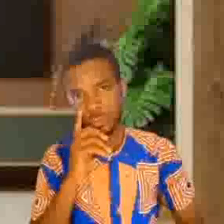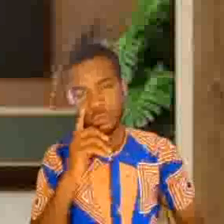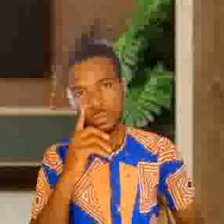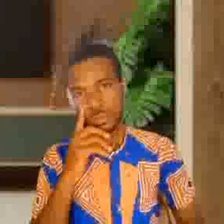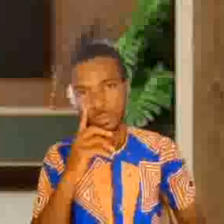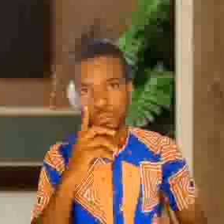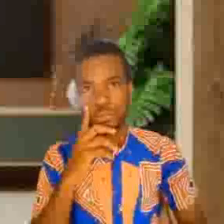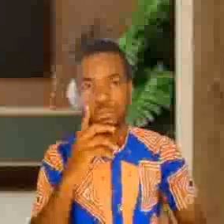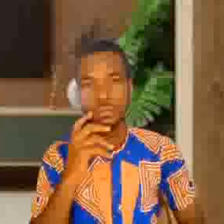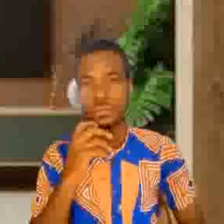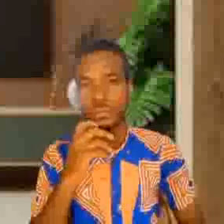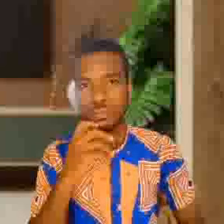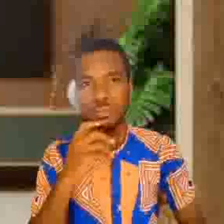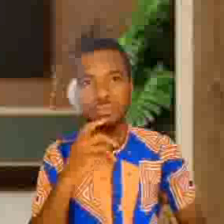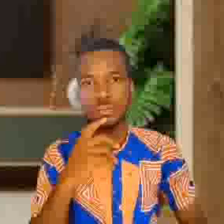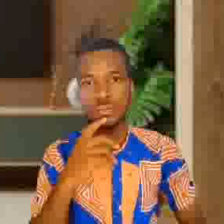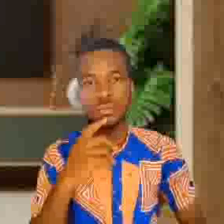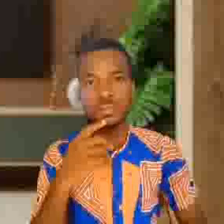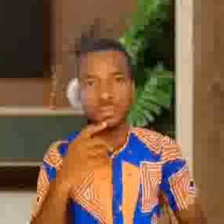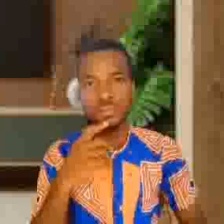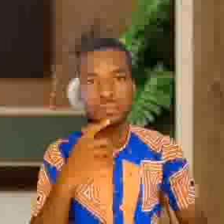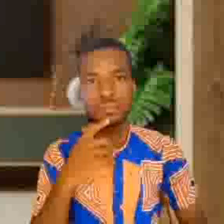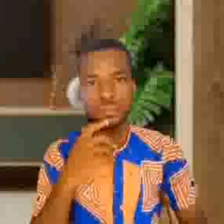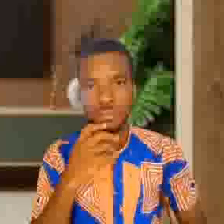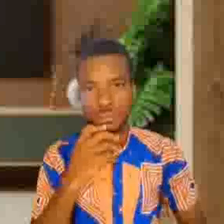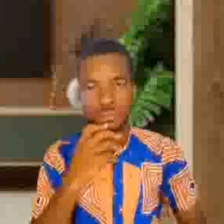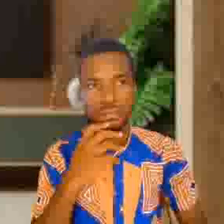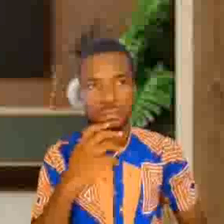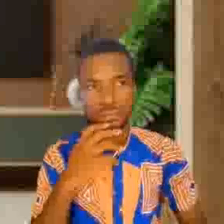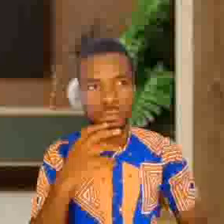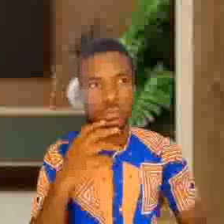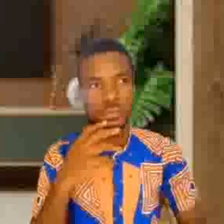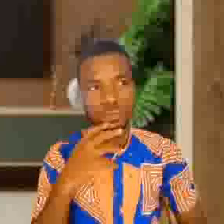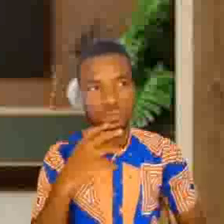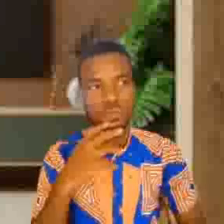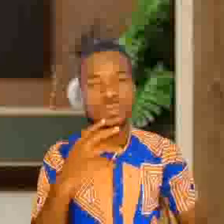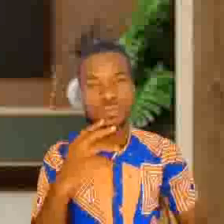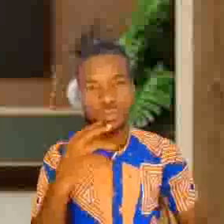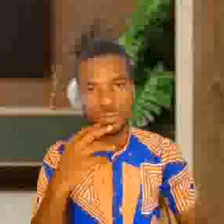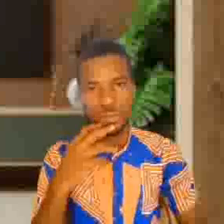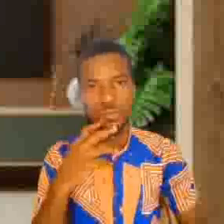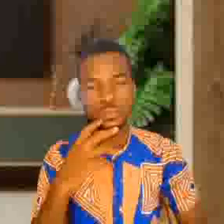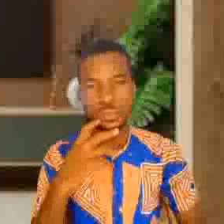first program was feeding program. The second program is sustenance program. I need to tell you the difference.